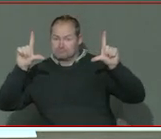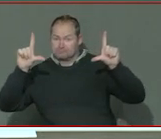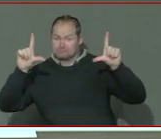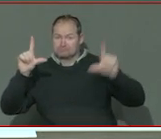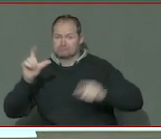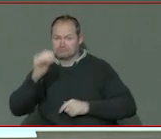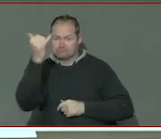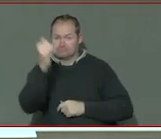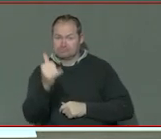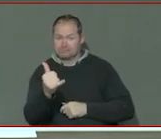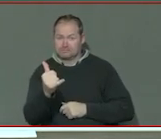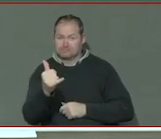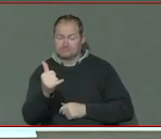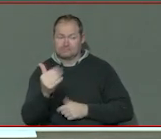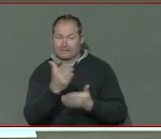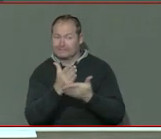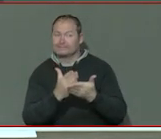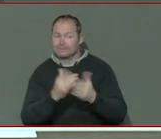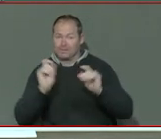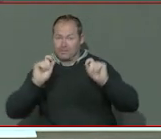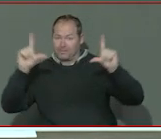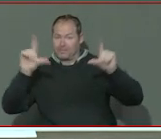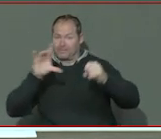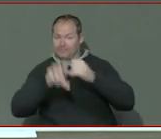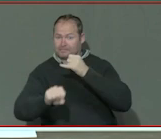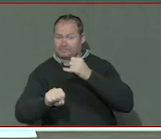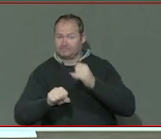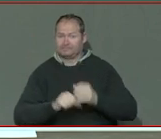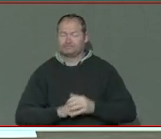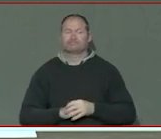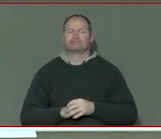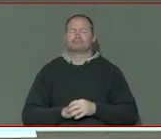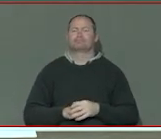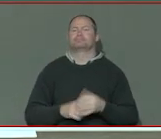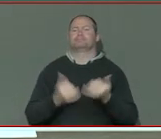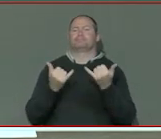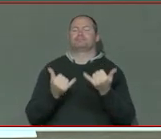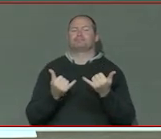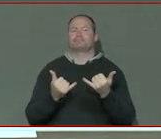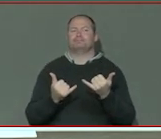All right, I see some of you are. So that will give you a total of